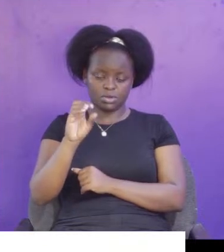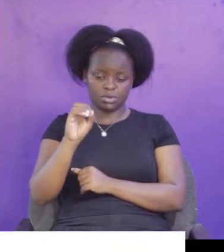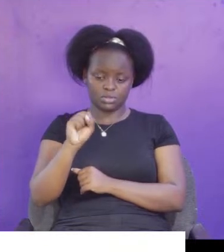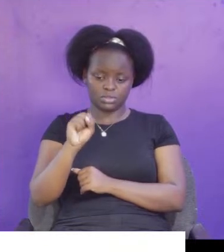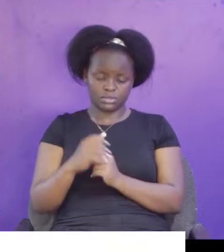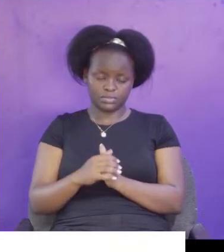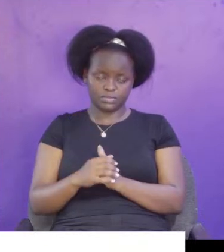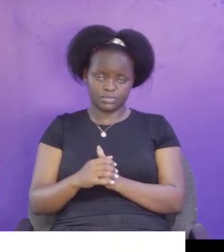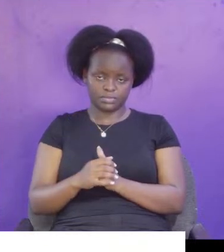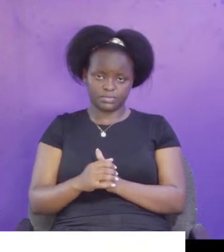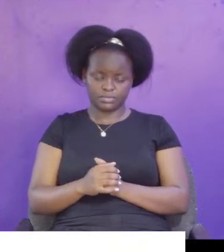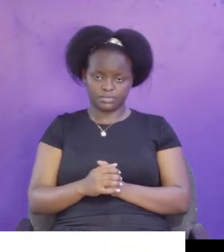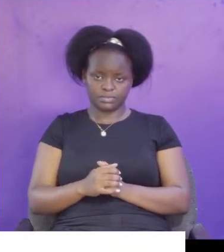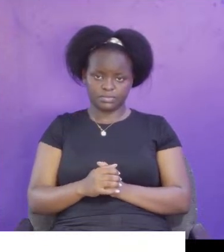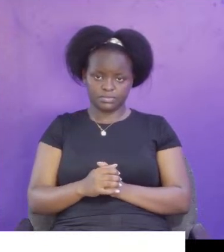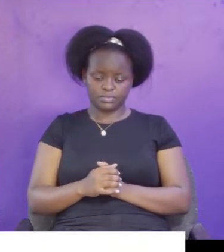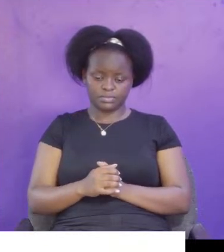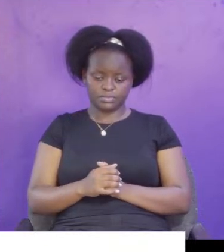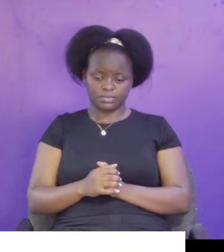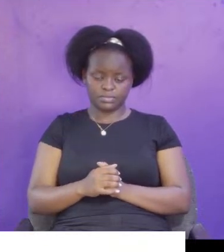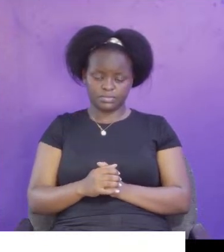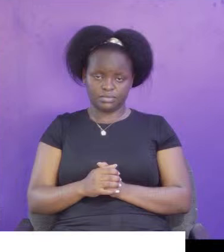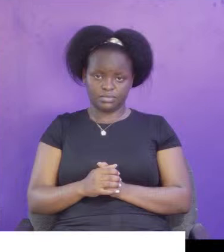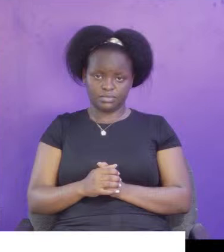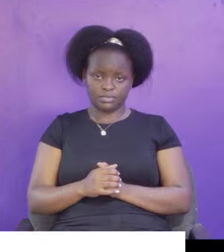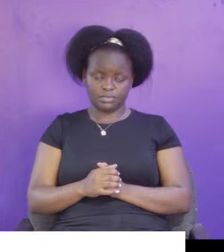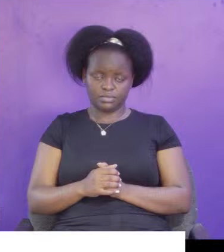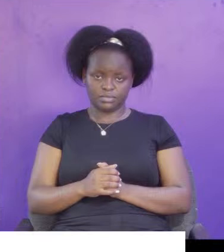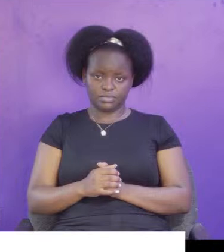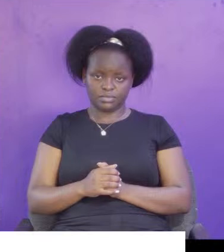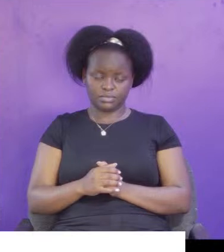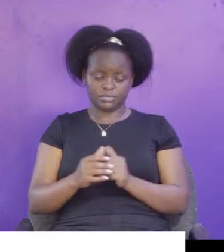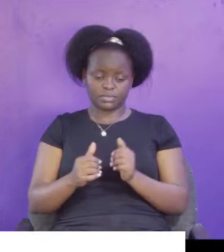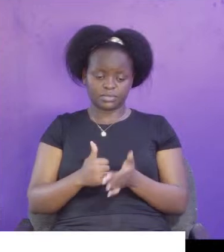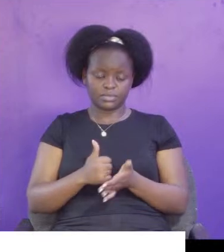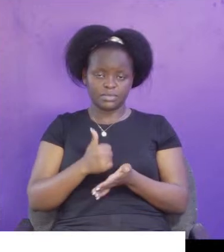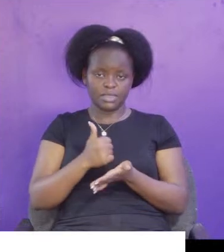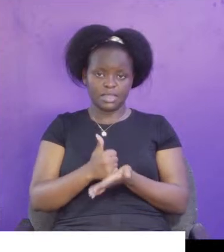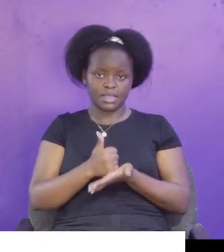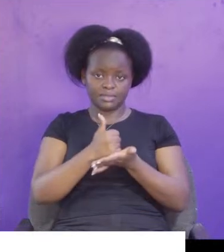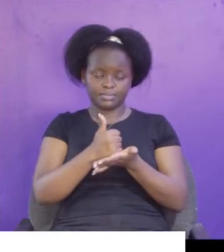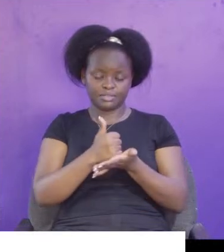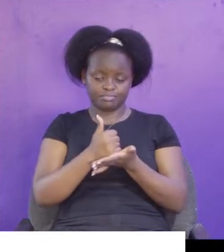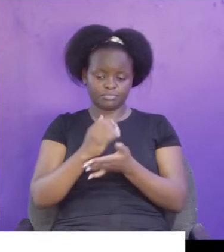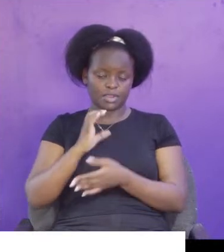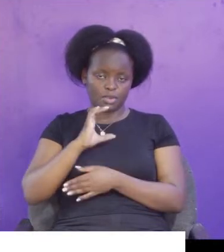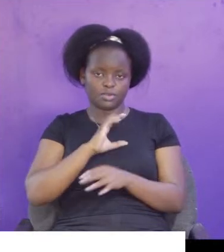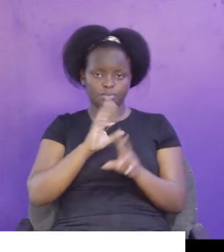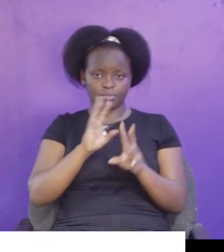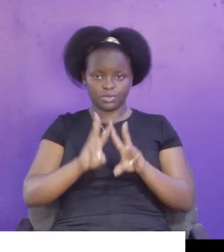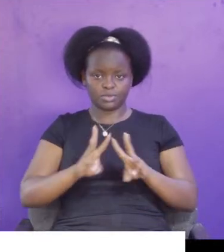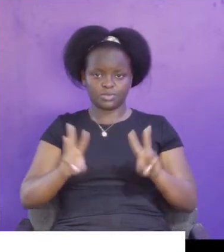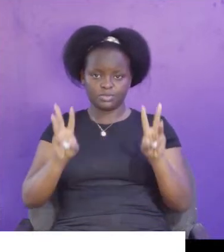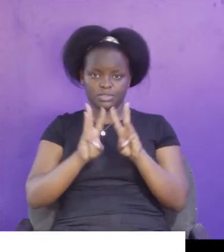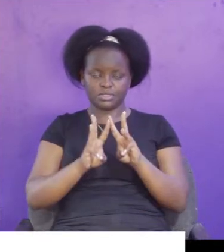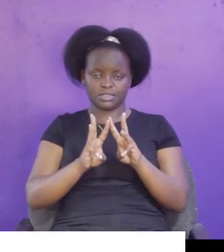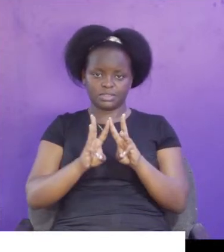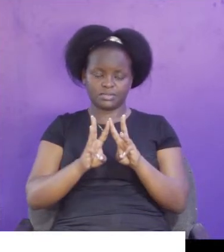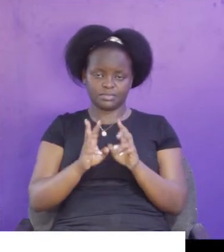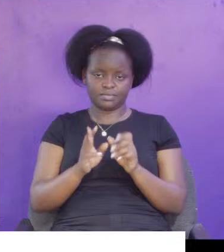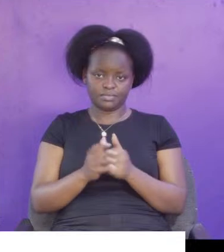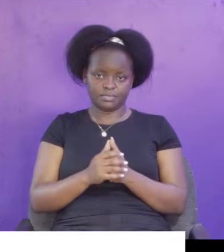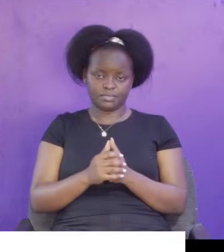the Assistant Secretary General of the Commonwealth of Nations, the Executive